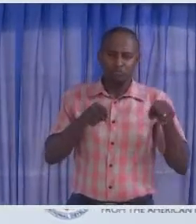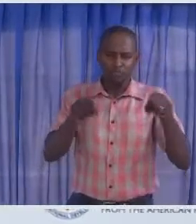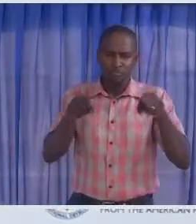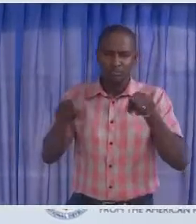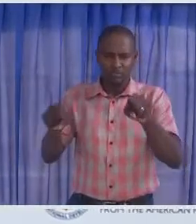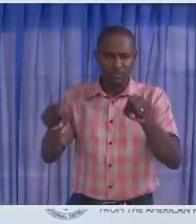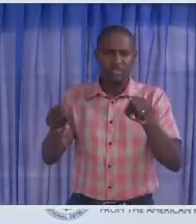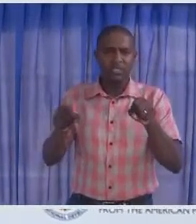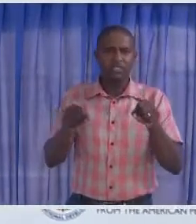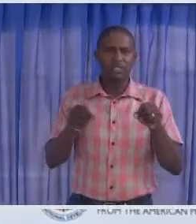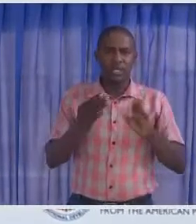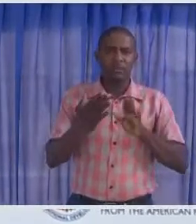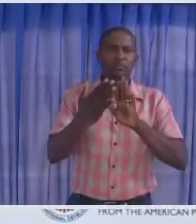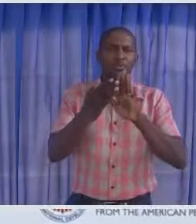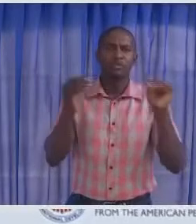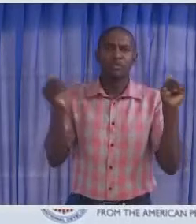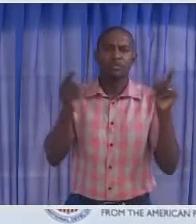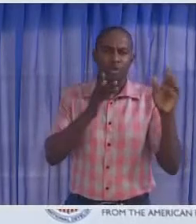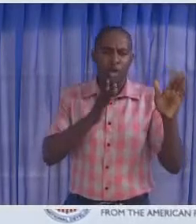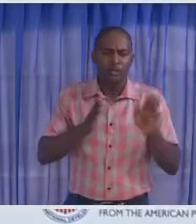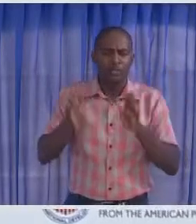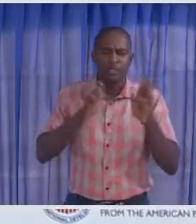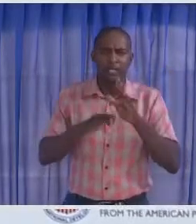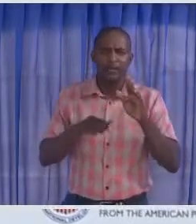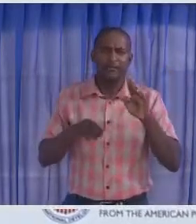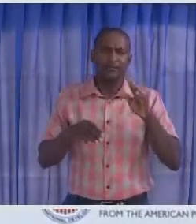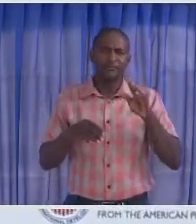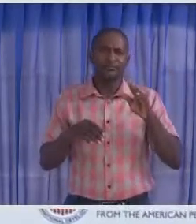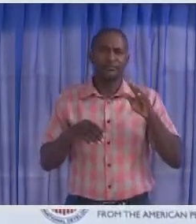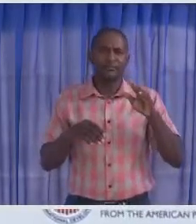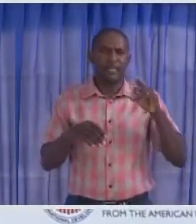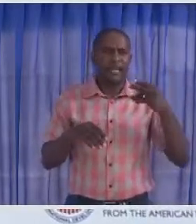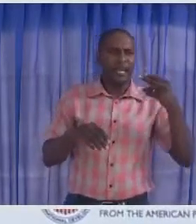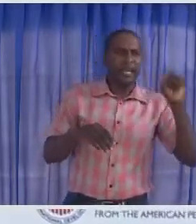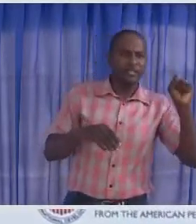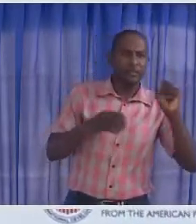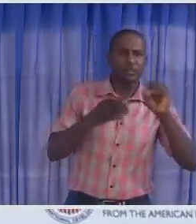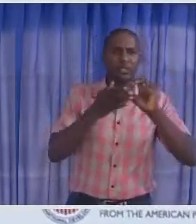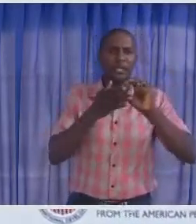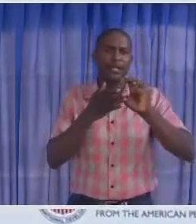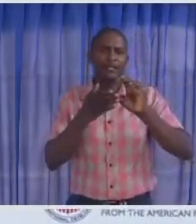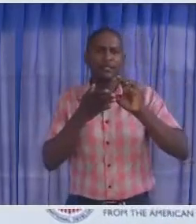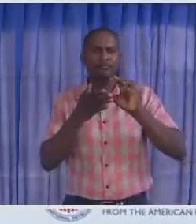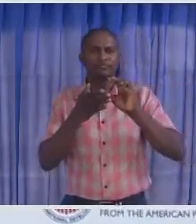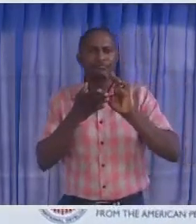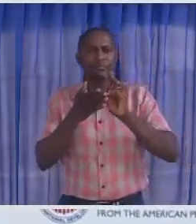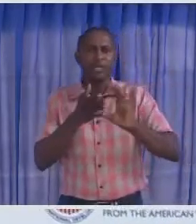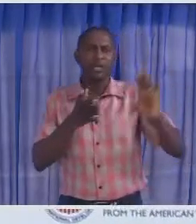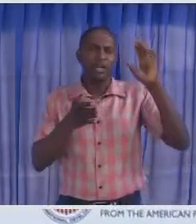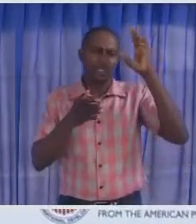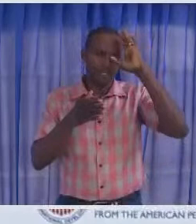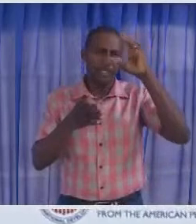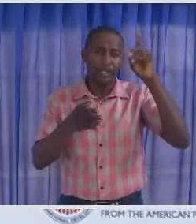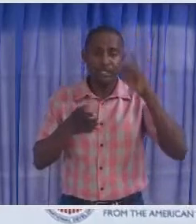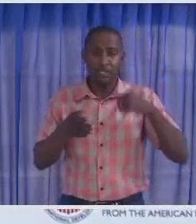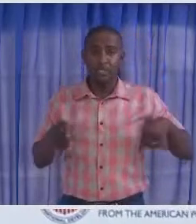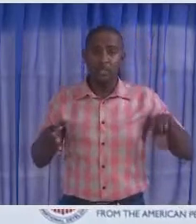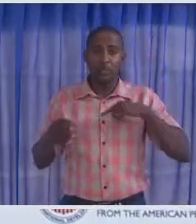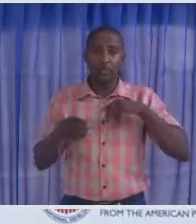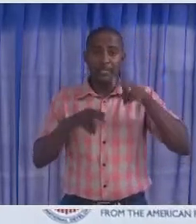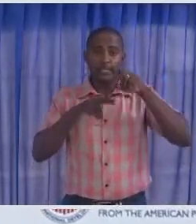whole organization of secondary and tertiary level education. We sit